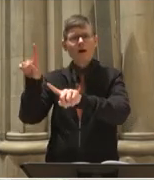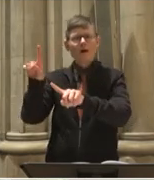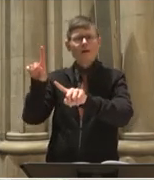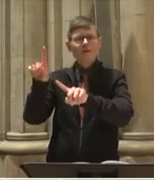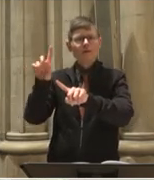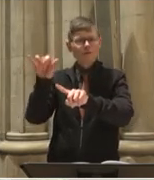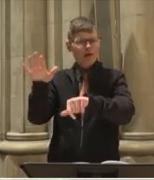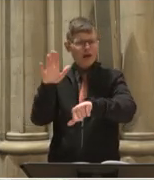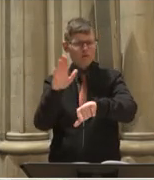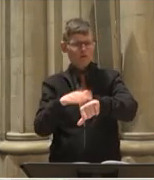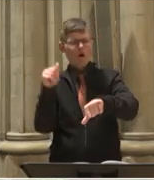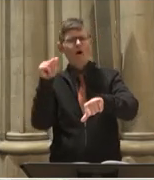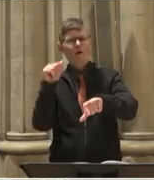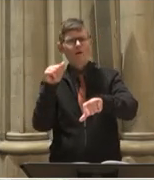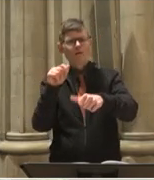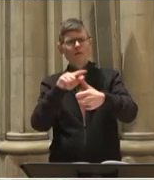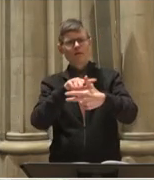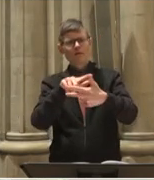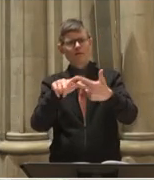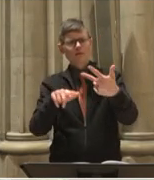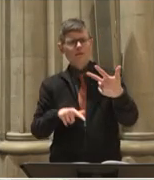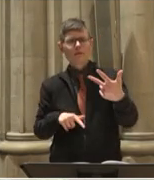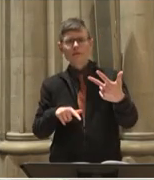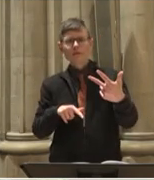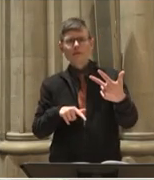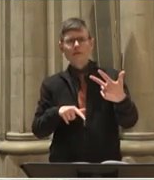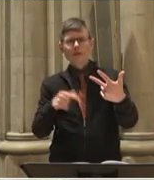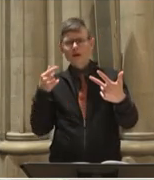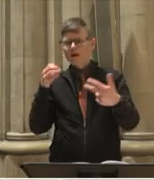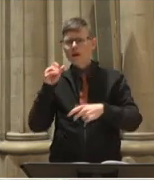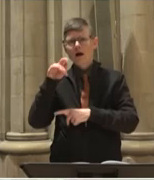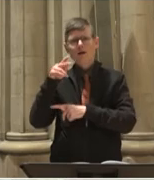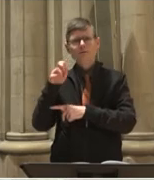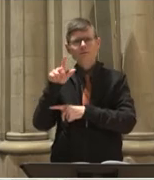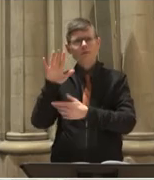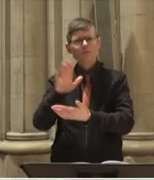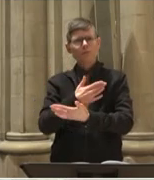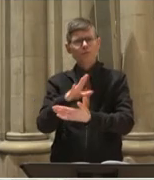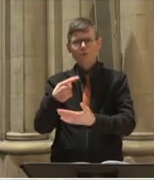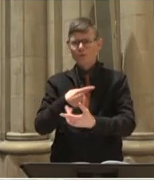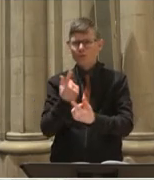the call of gospel music? We are to respond